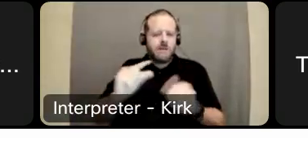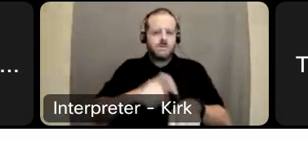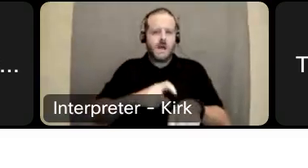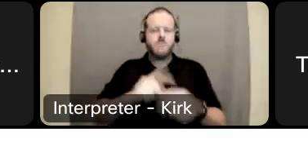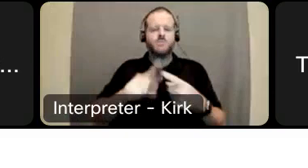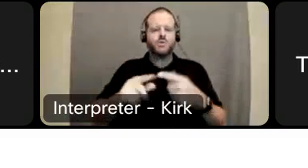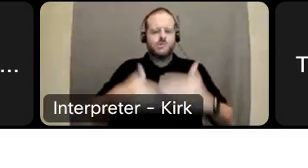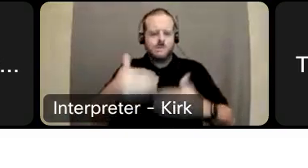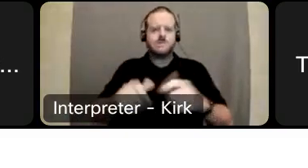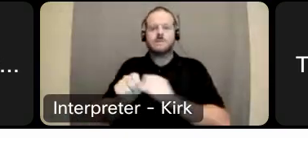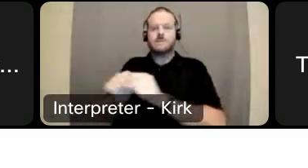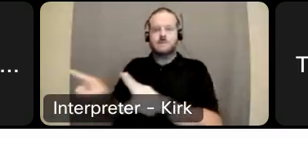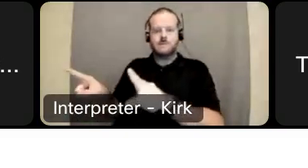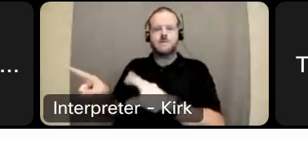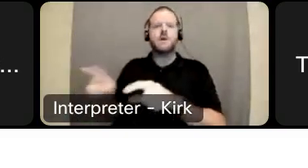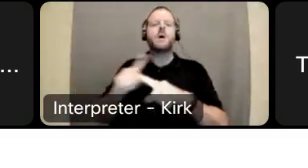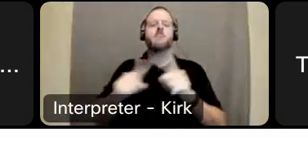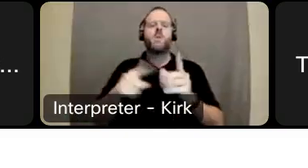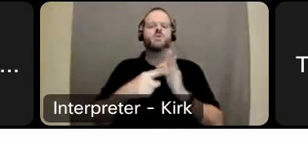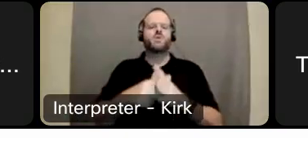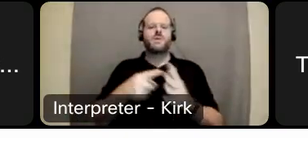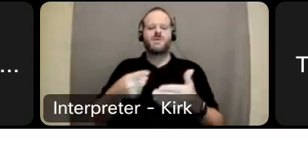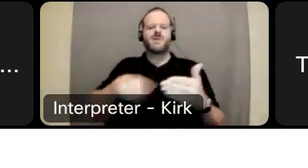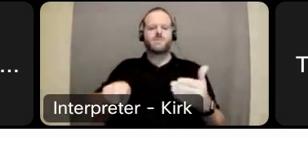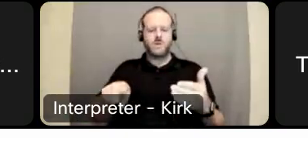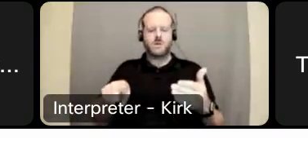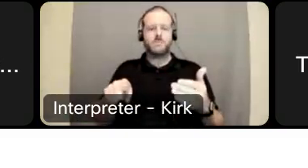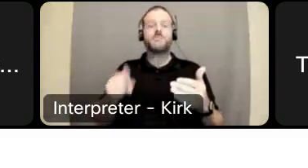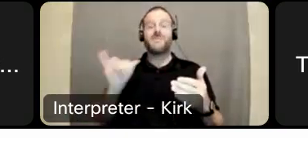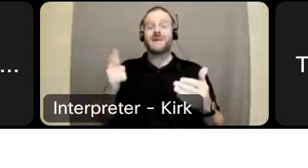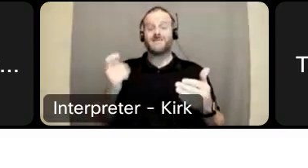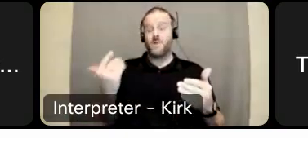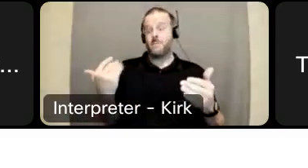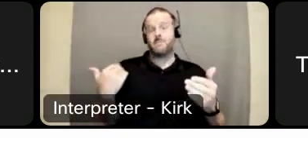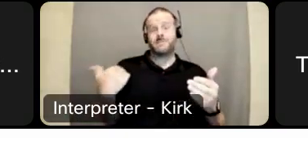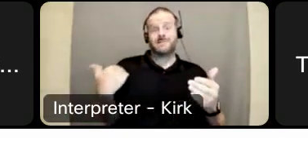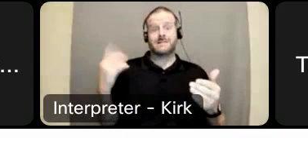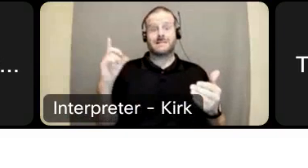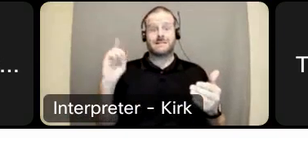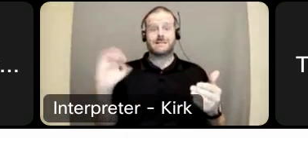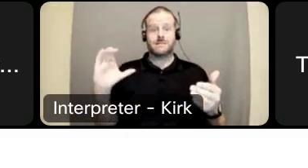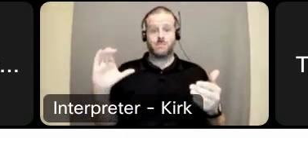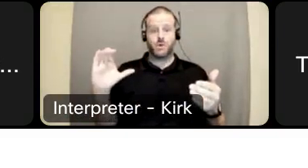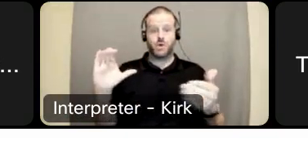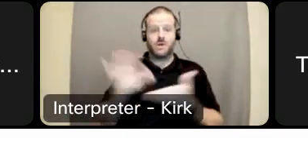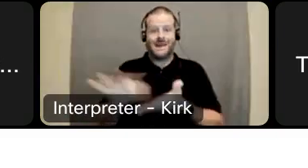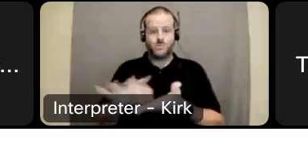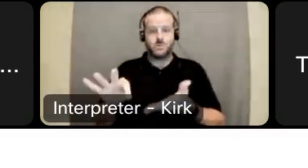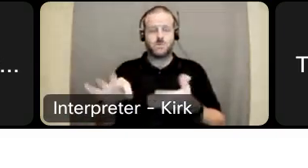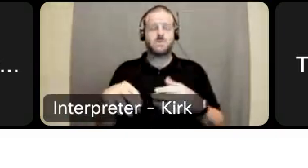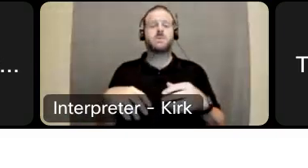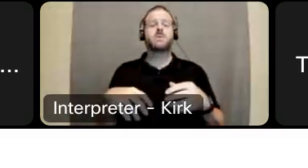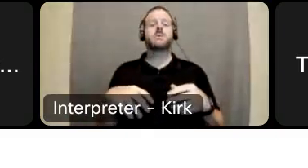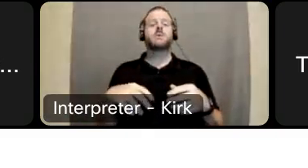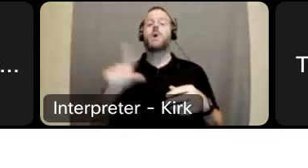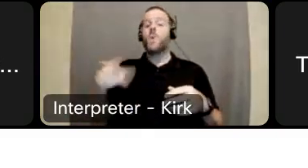week. And those are generated from this past December's headcount. So only students who are in